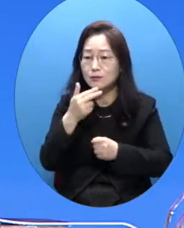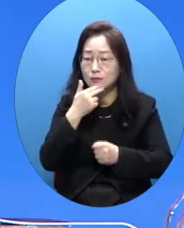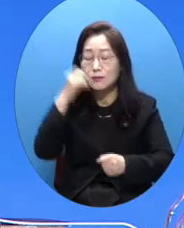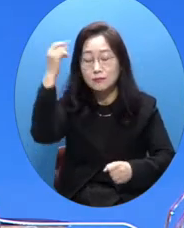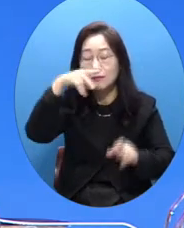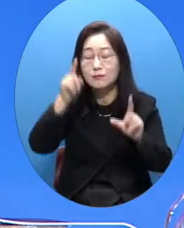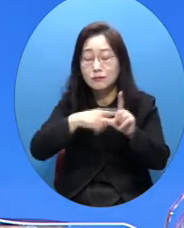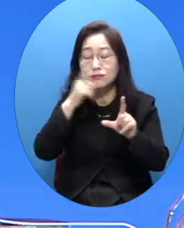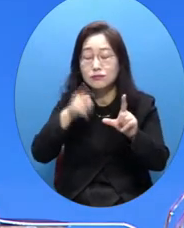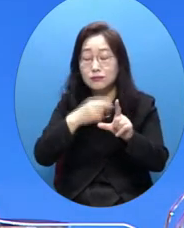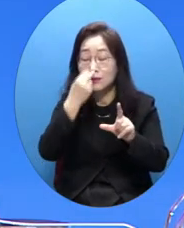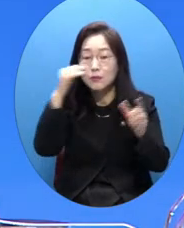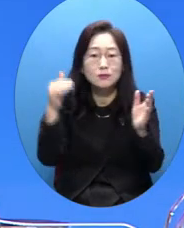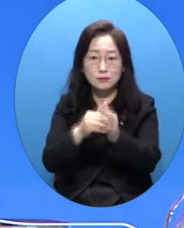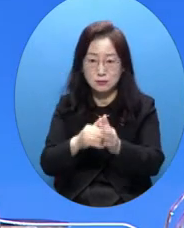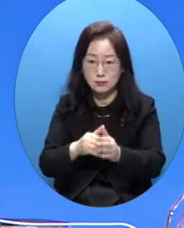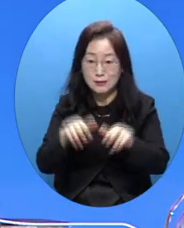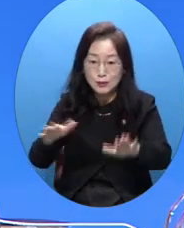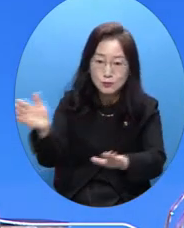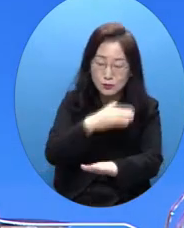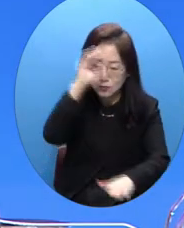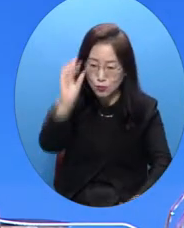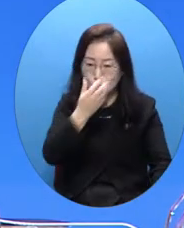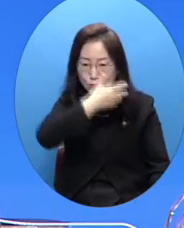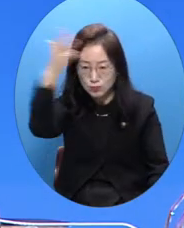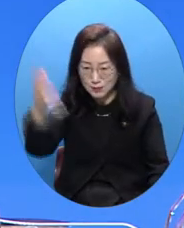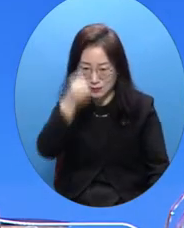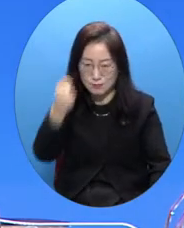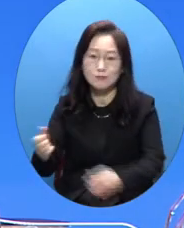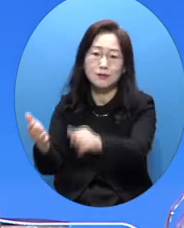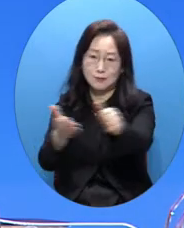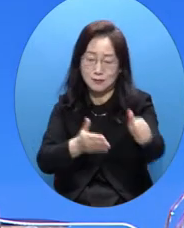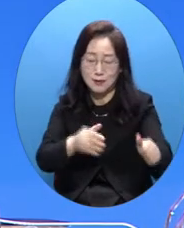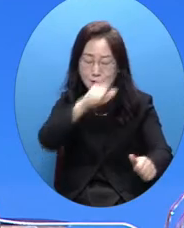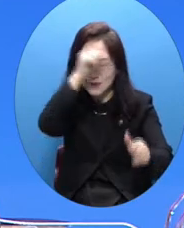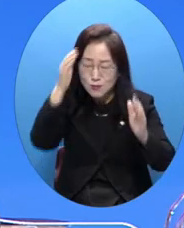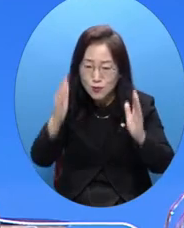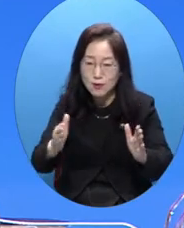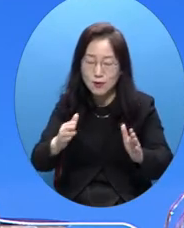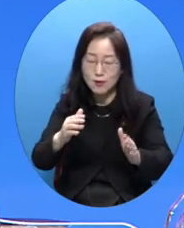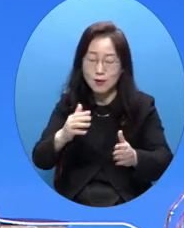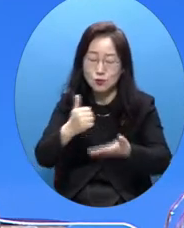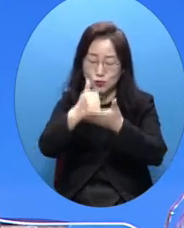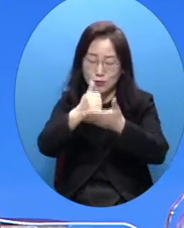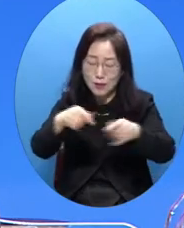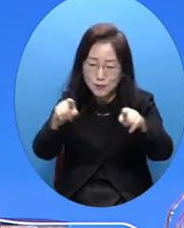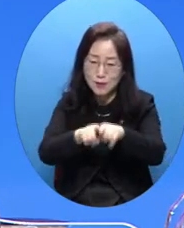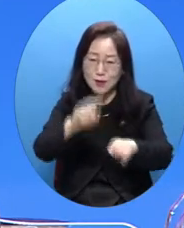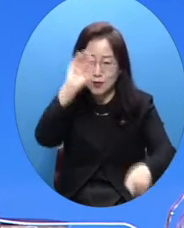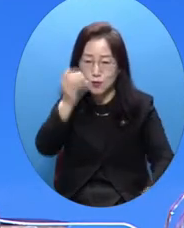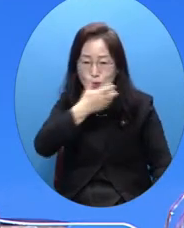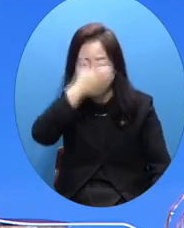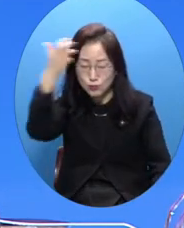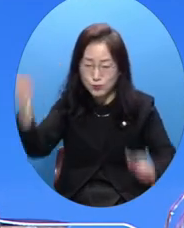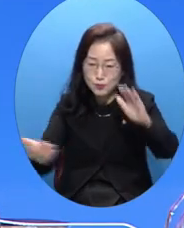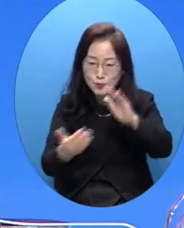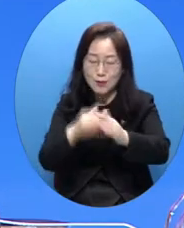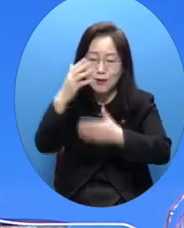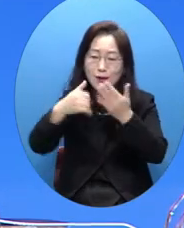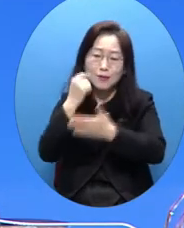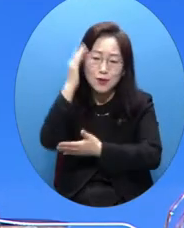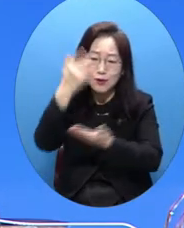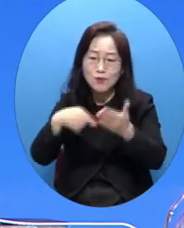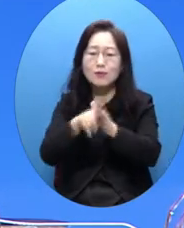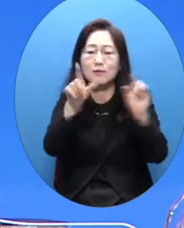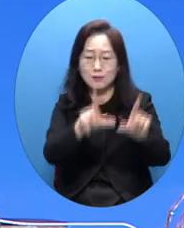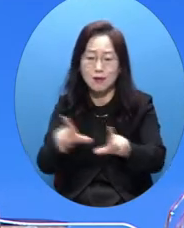you're living a meaningless life it will end like that have a holy Dream from now on let us walk with the Lord hold the